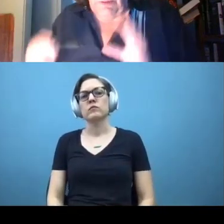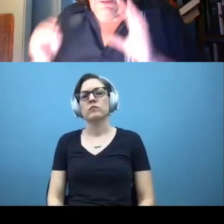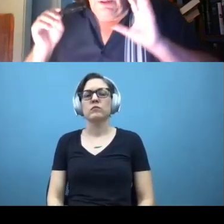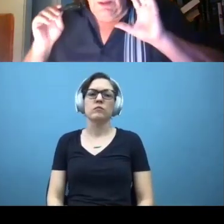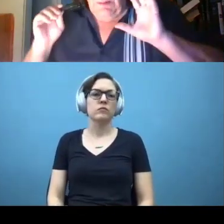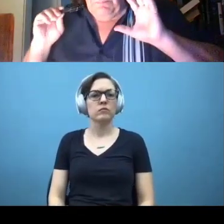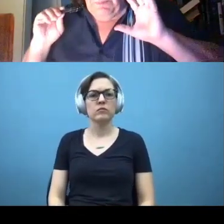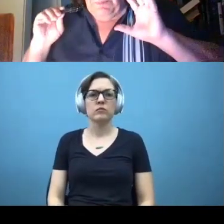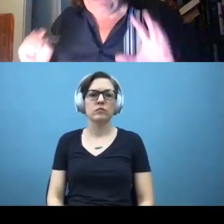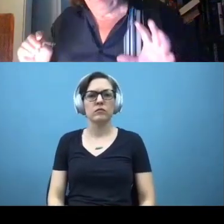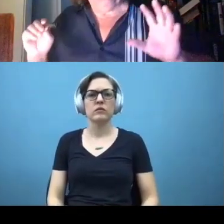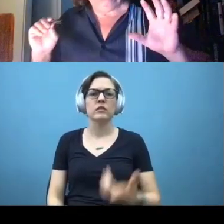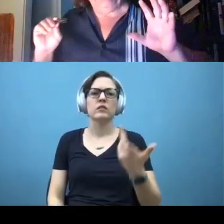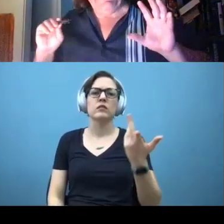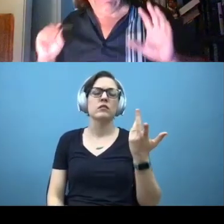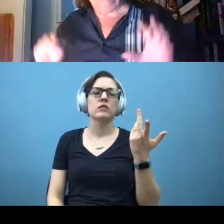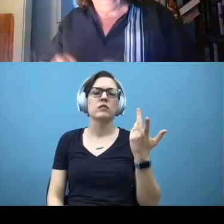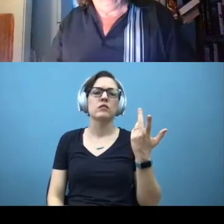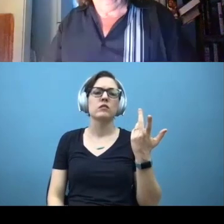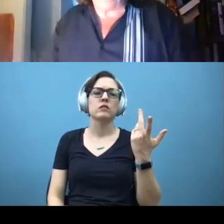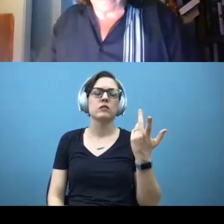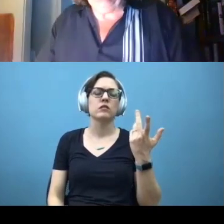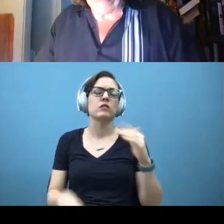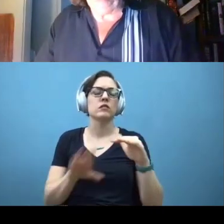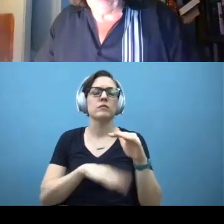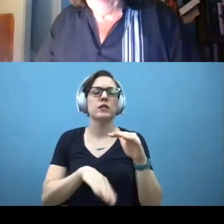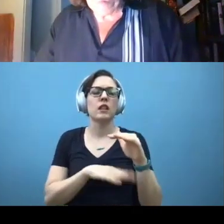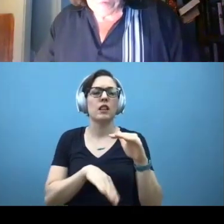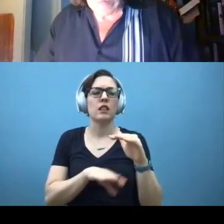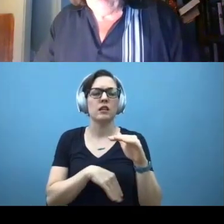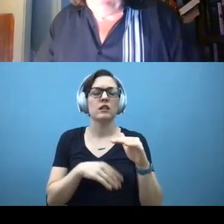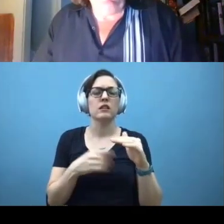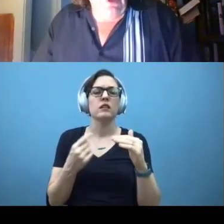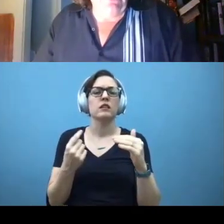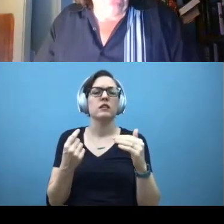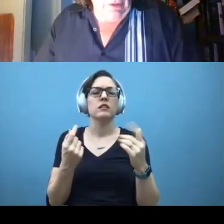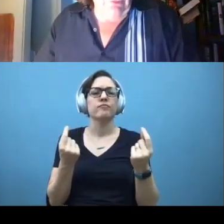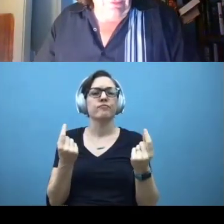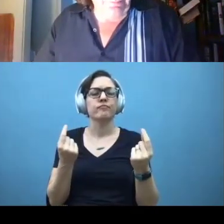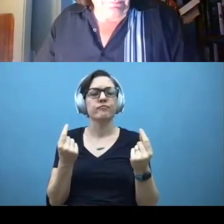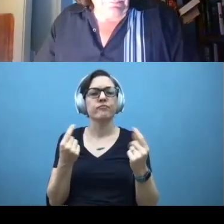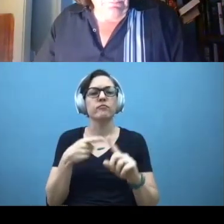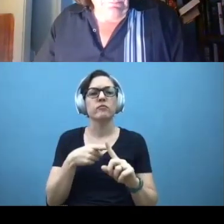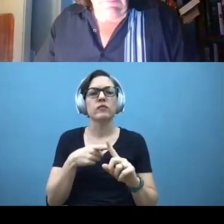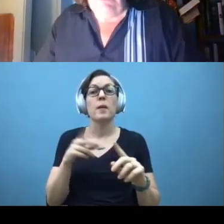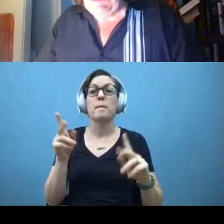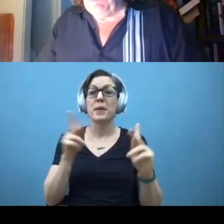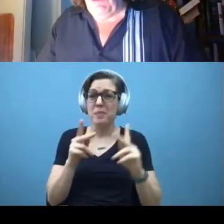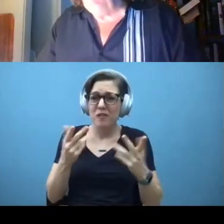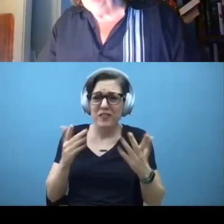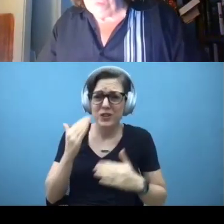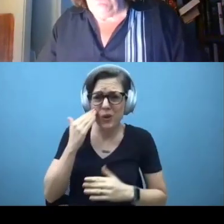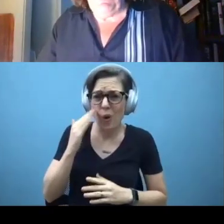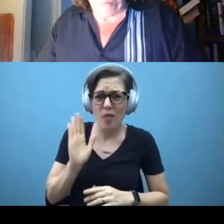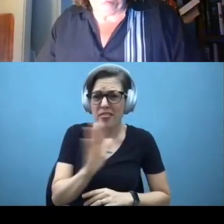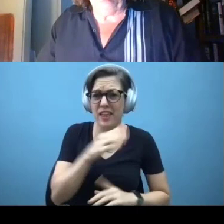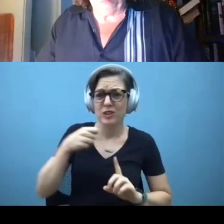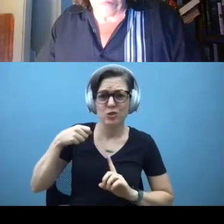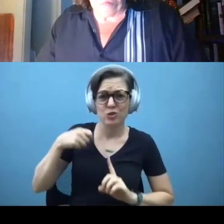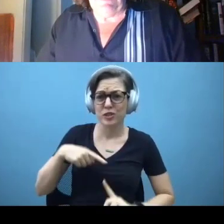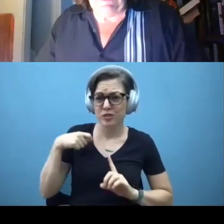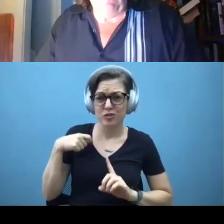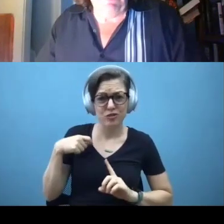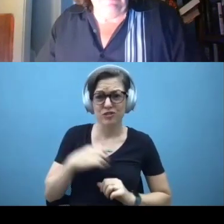through, but basically the idea behind the plan is people know their triggers and people also know the